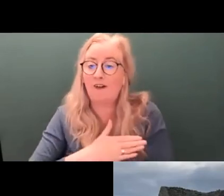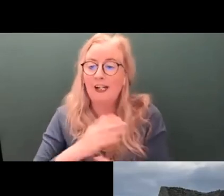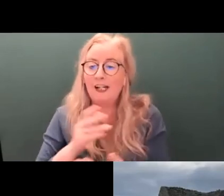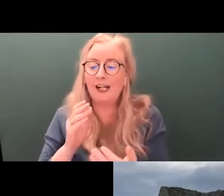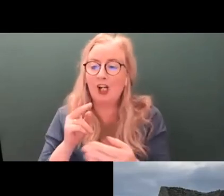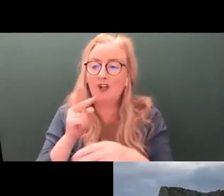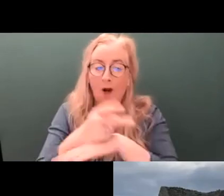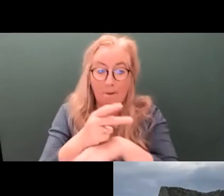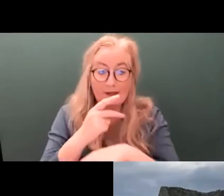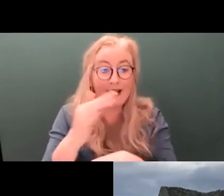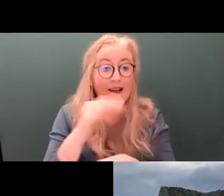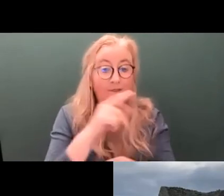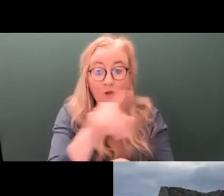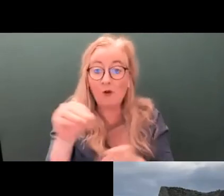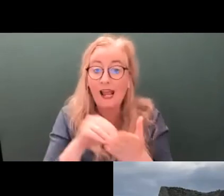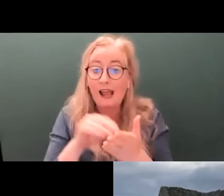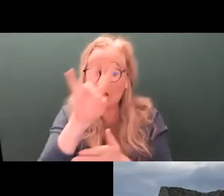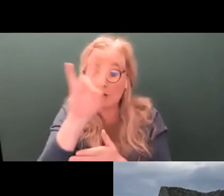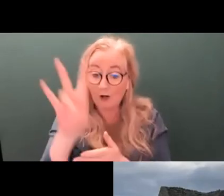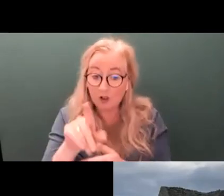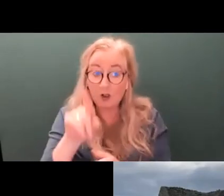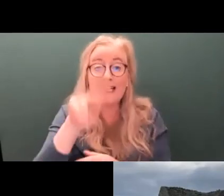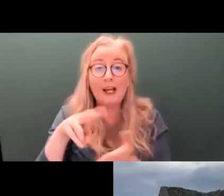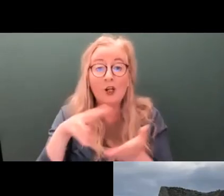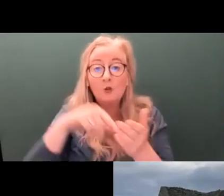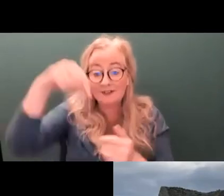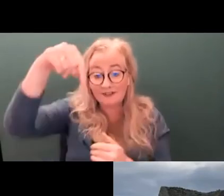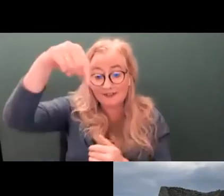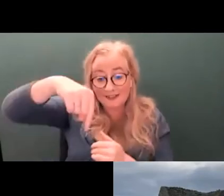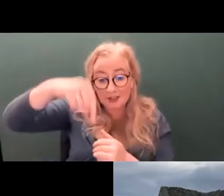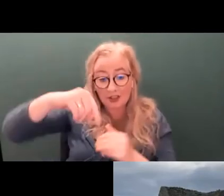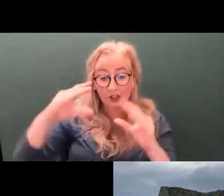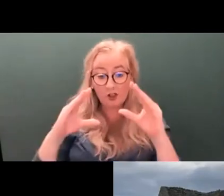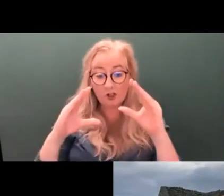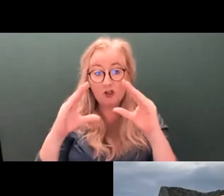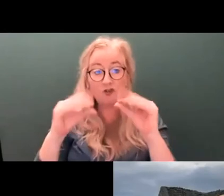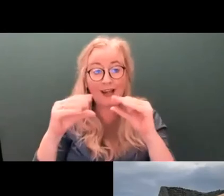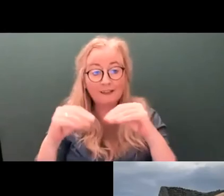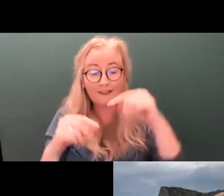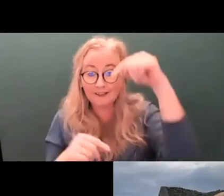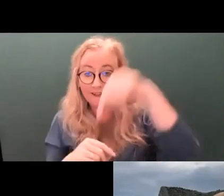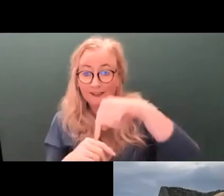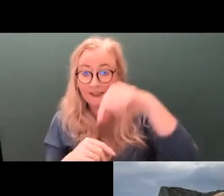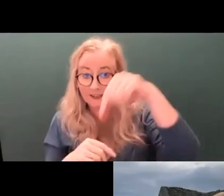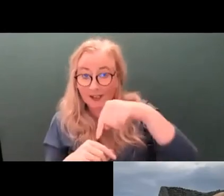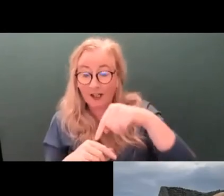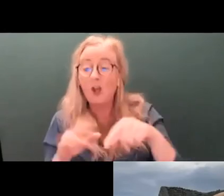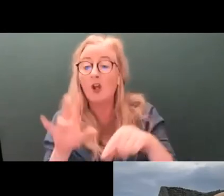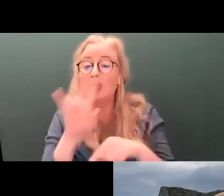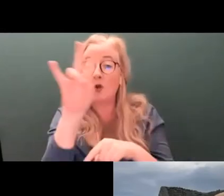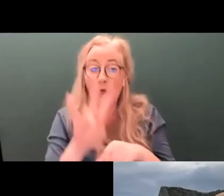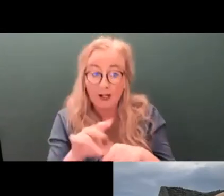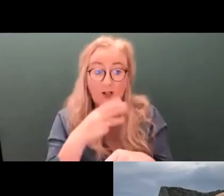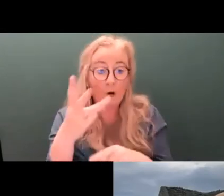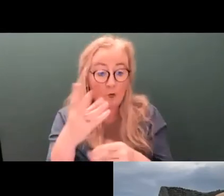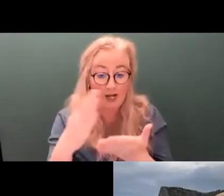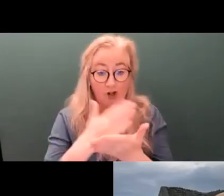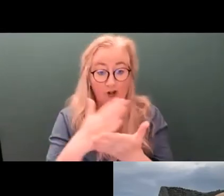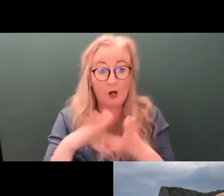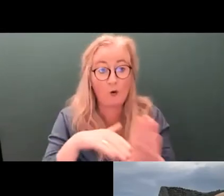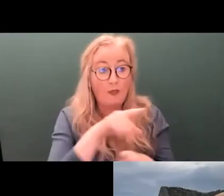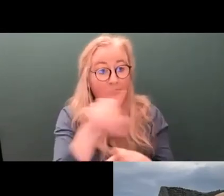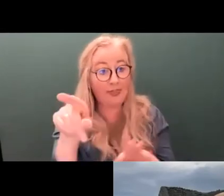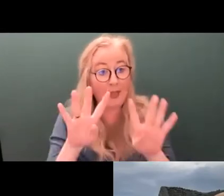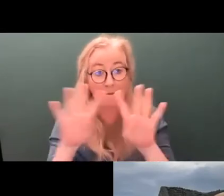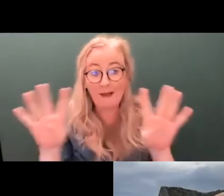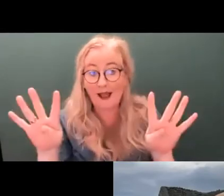course, if you have a question, please use the chat facility and then the questions will come back and I'll be able to share the questions with the panel.